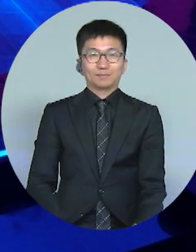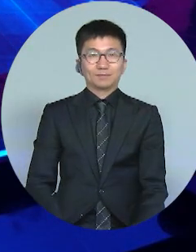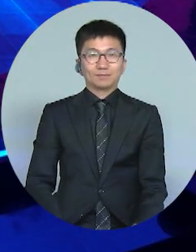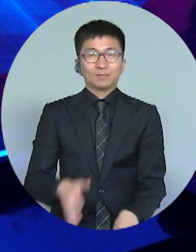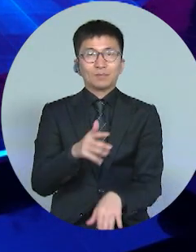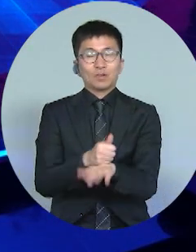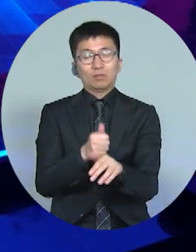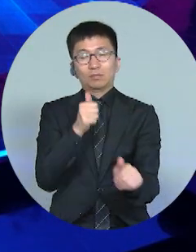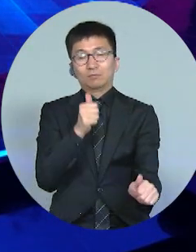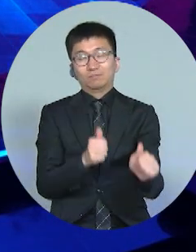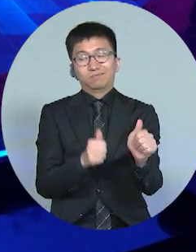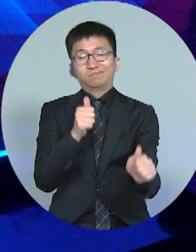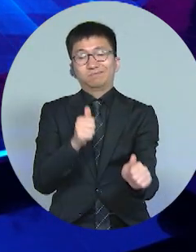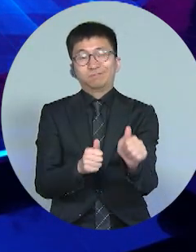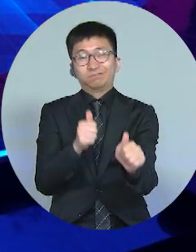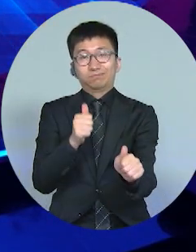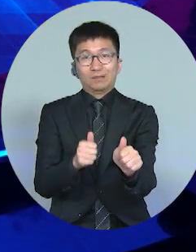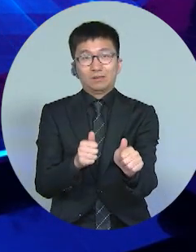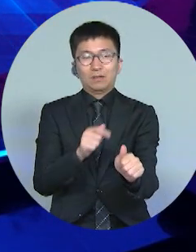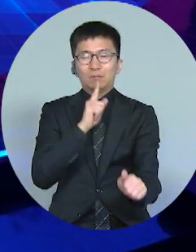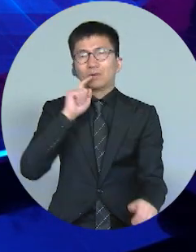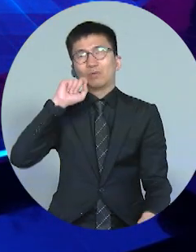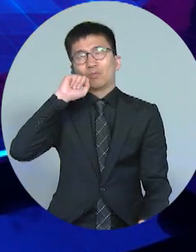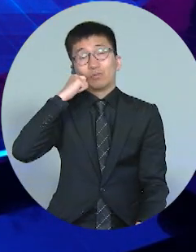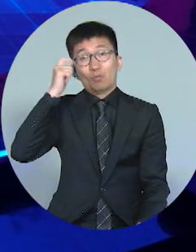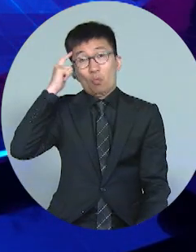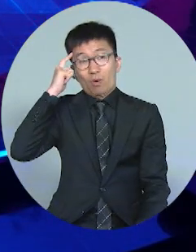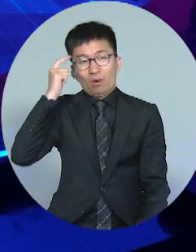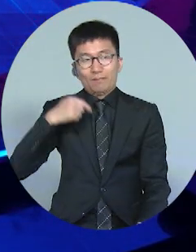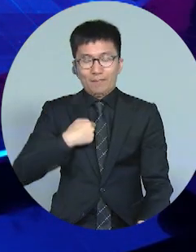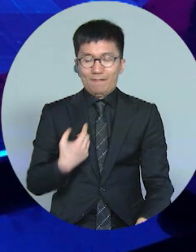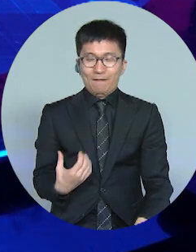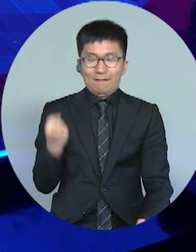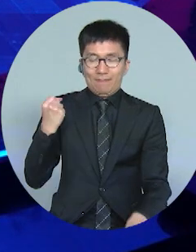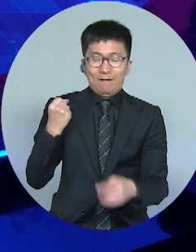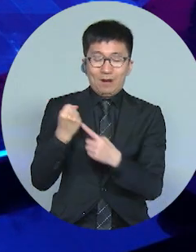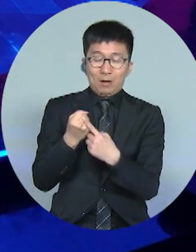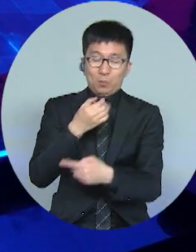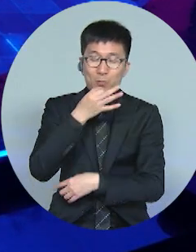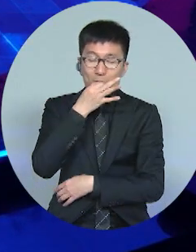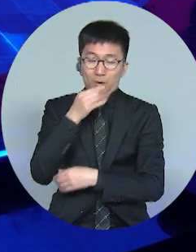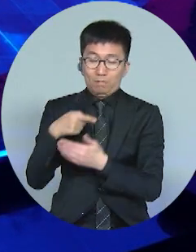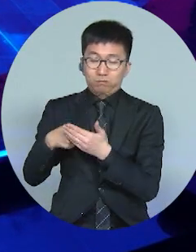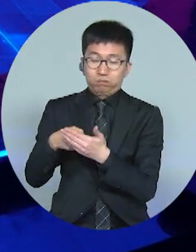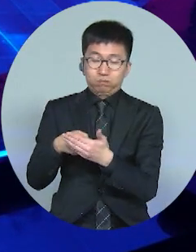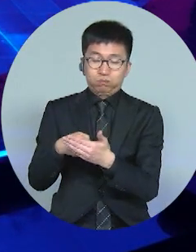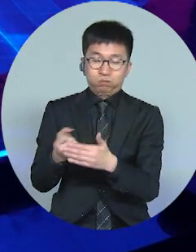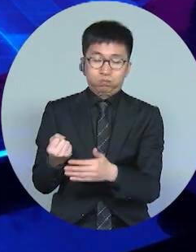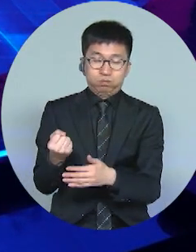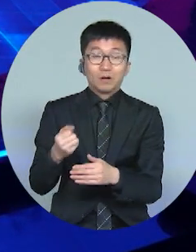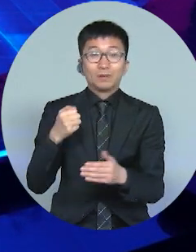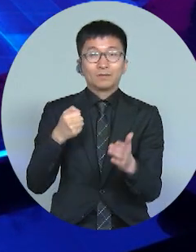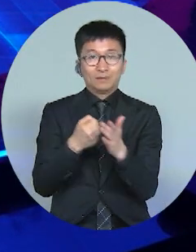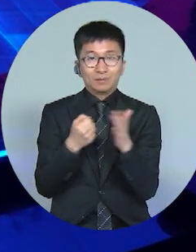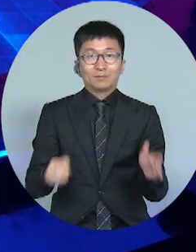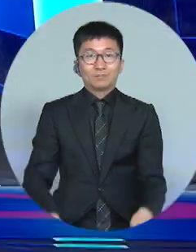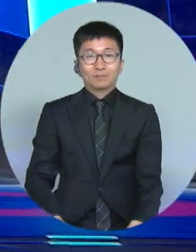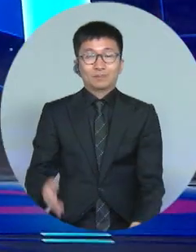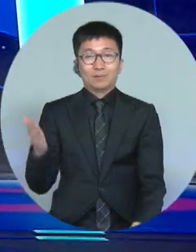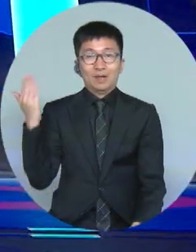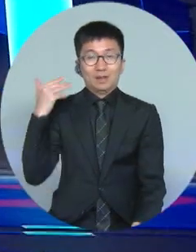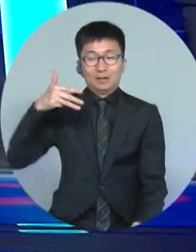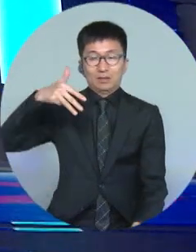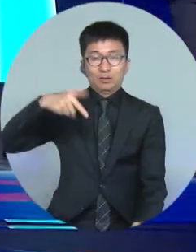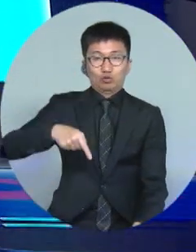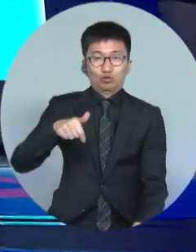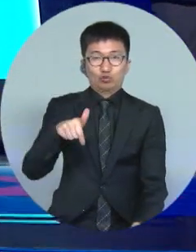In response, governments, and I noticed your Minister of Finance is still continuing this policy,